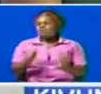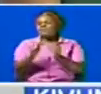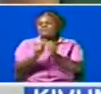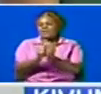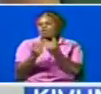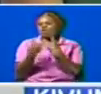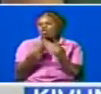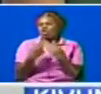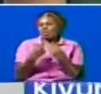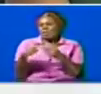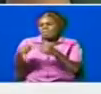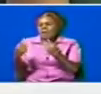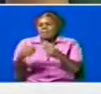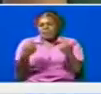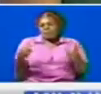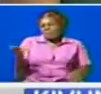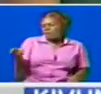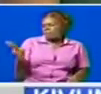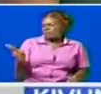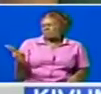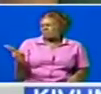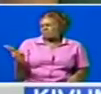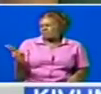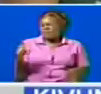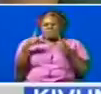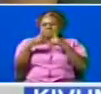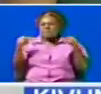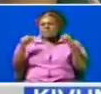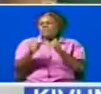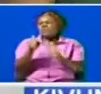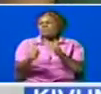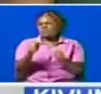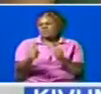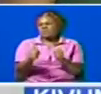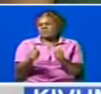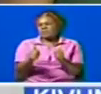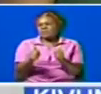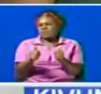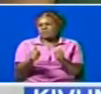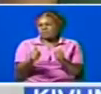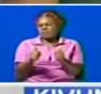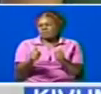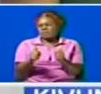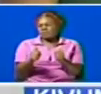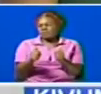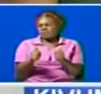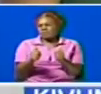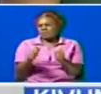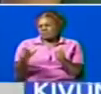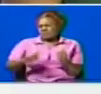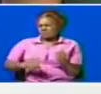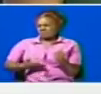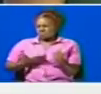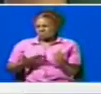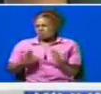that you're talking about, getting injured, getting shot. So what really is the message that they're sending out, even as, they have this agitation